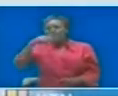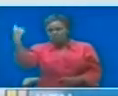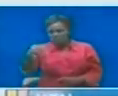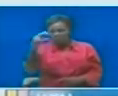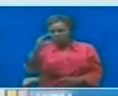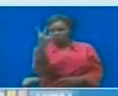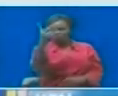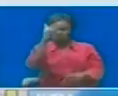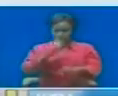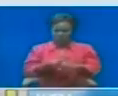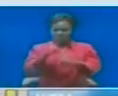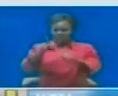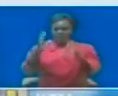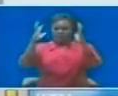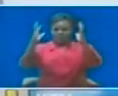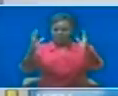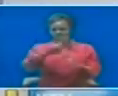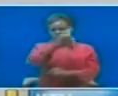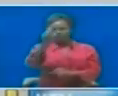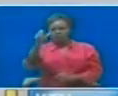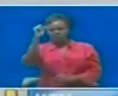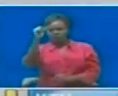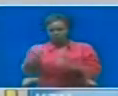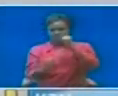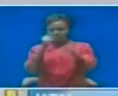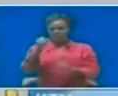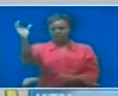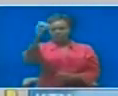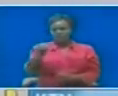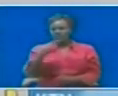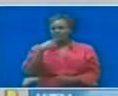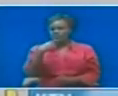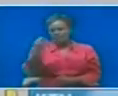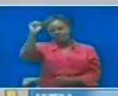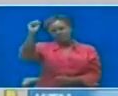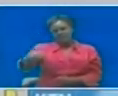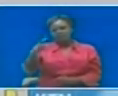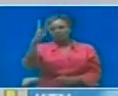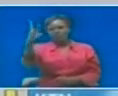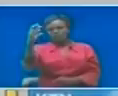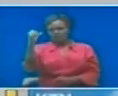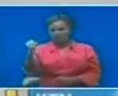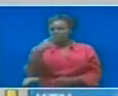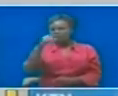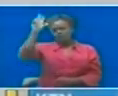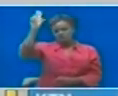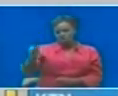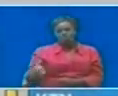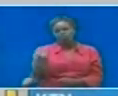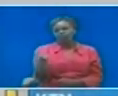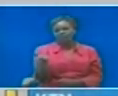twice? Yeah, that was a big question. 55% of you say yes, 45% say